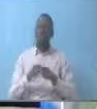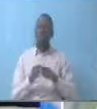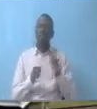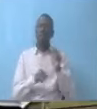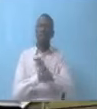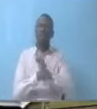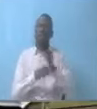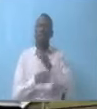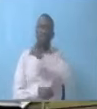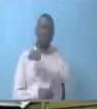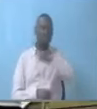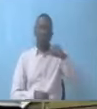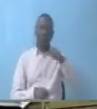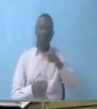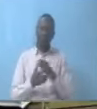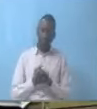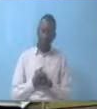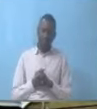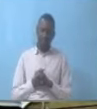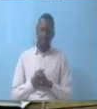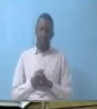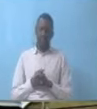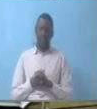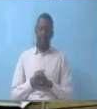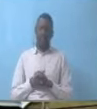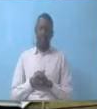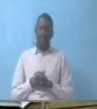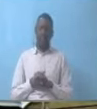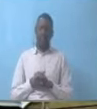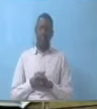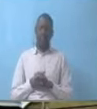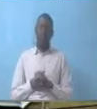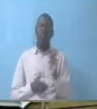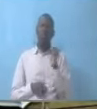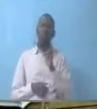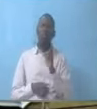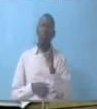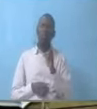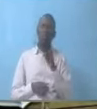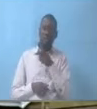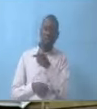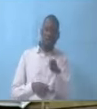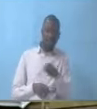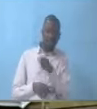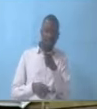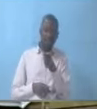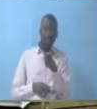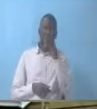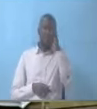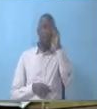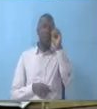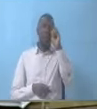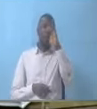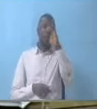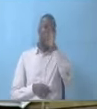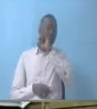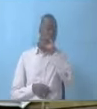to provide the offense of economic crime. Yes. So what this decree did is, in